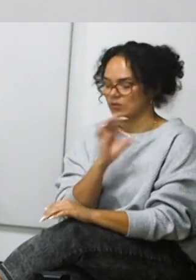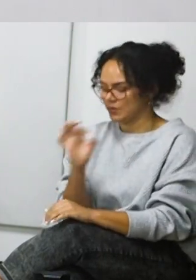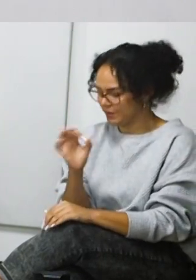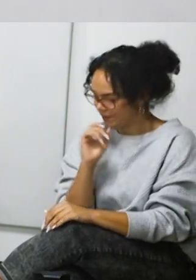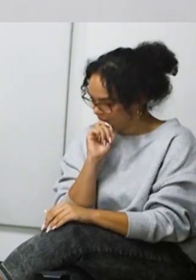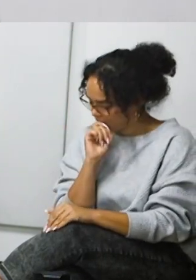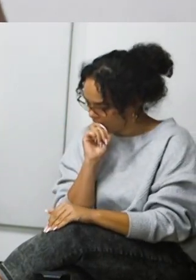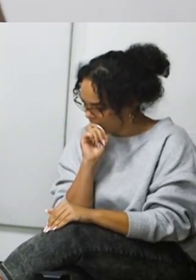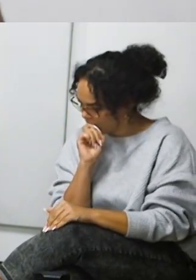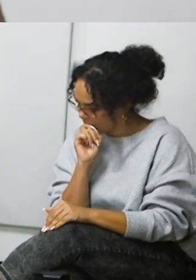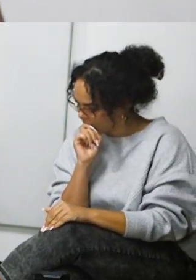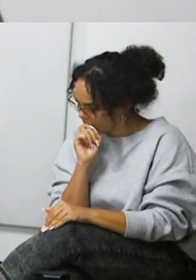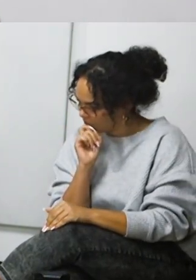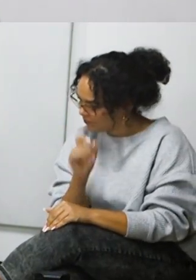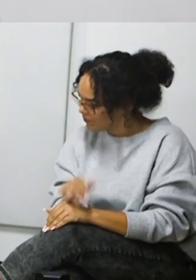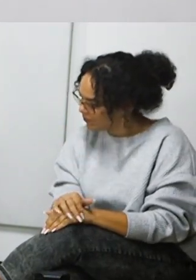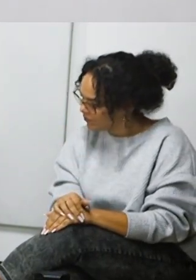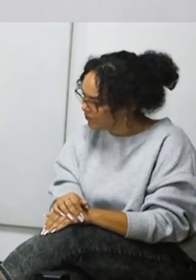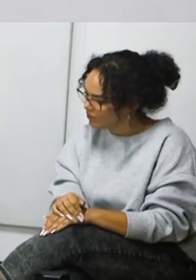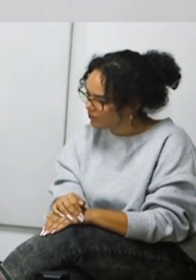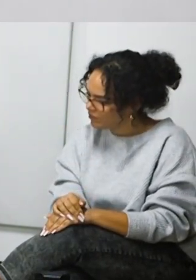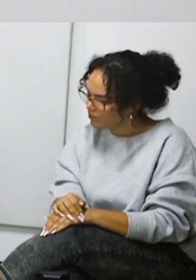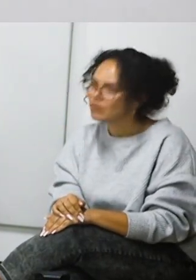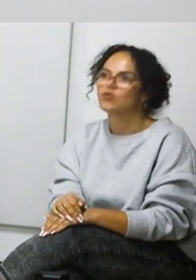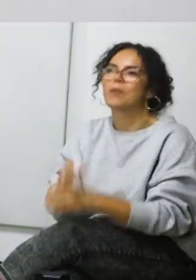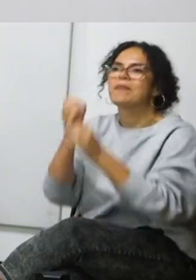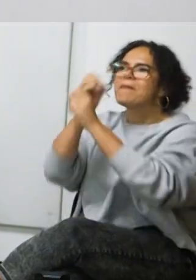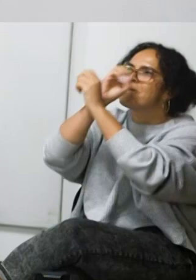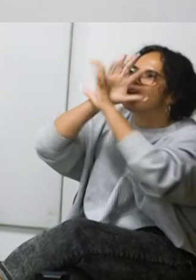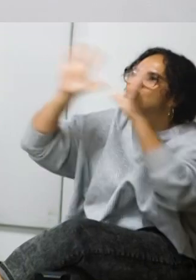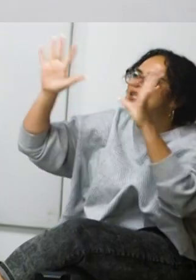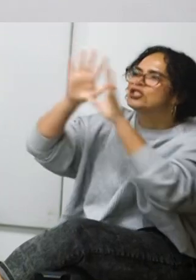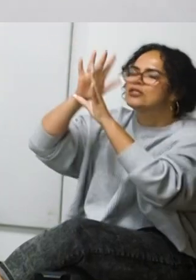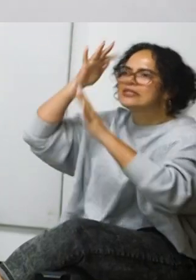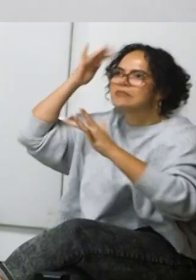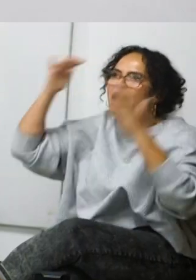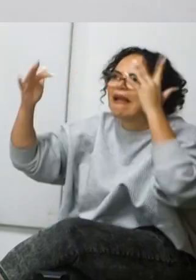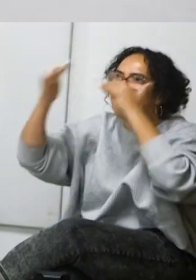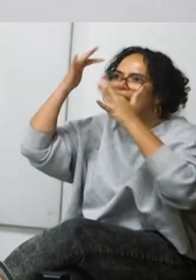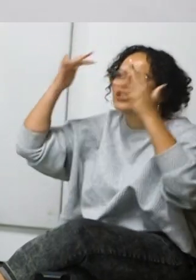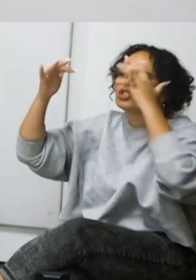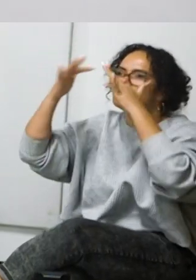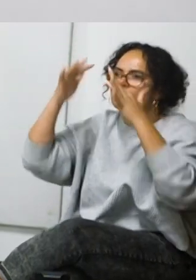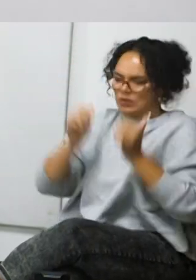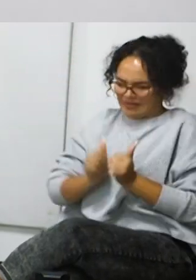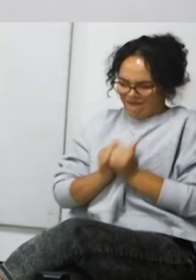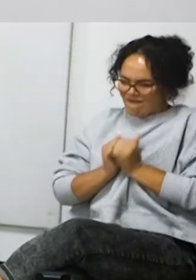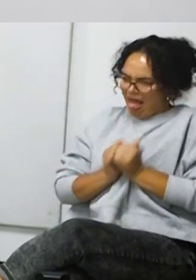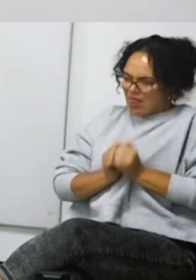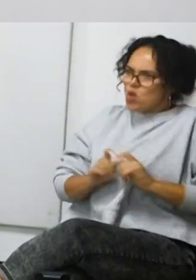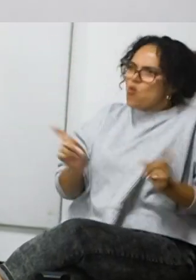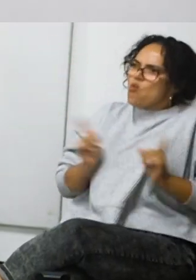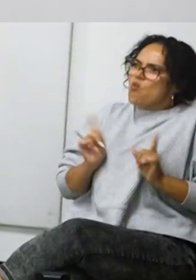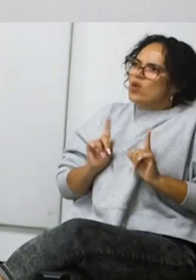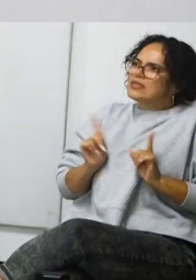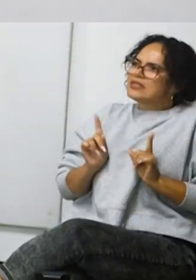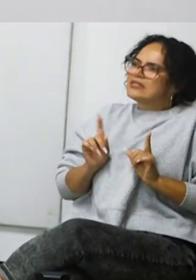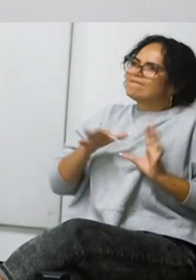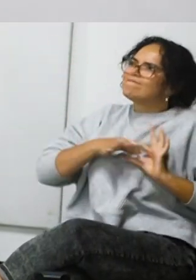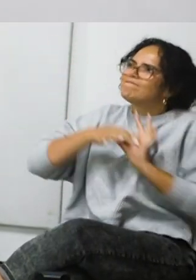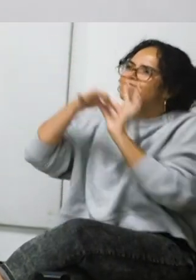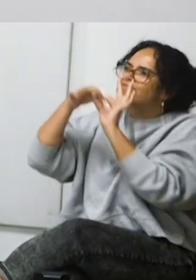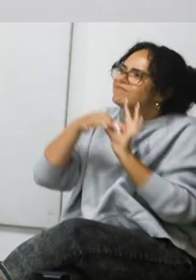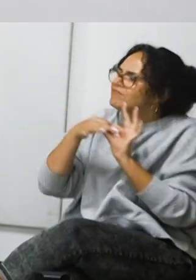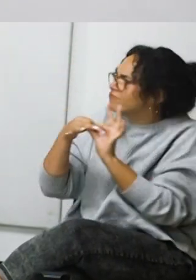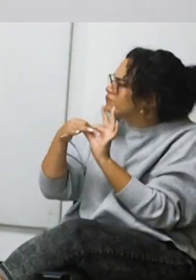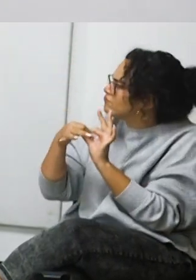like, what is the value of speculation and imagination in thinking about approaches to accessibility? And maybe I could ask each of you to kind of say something around